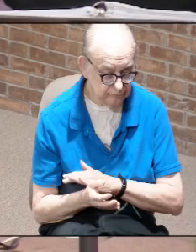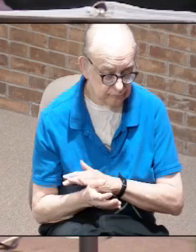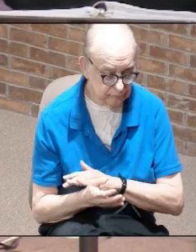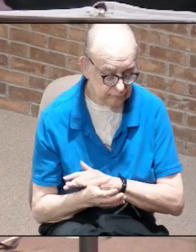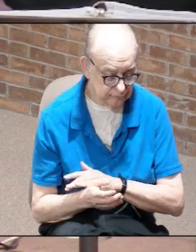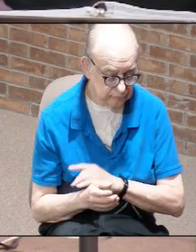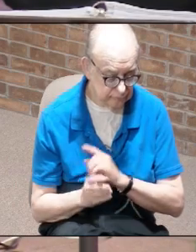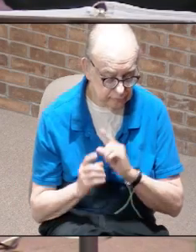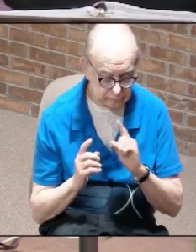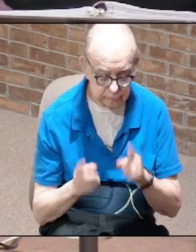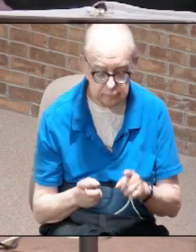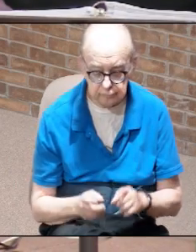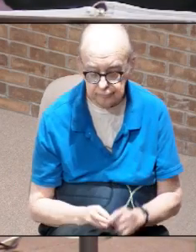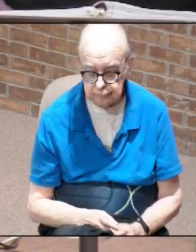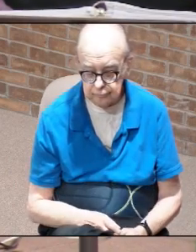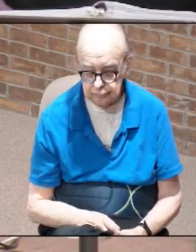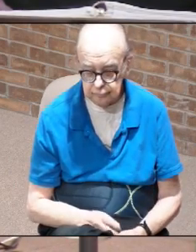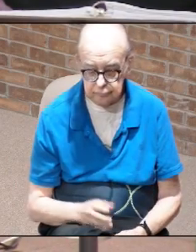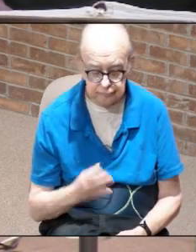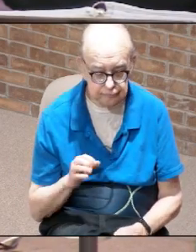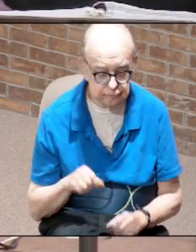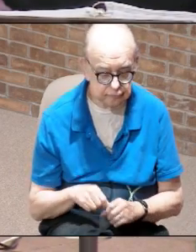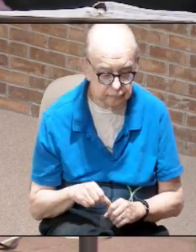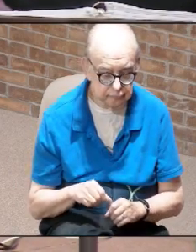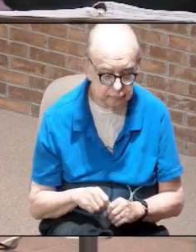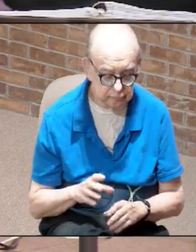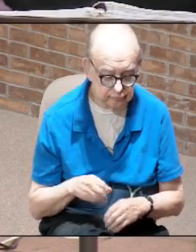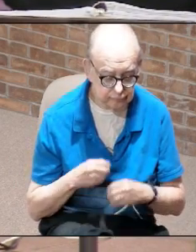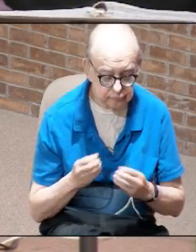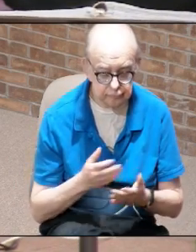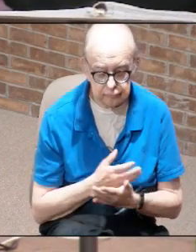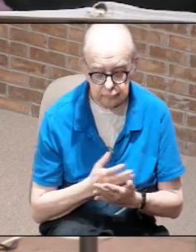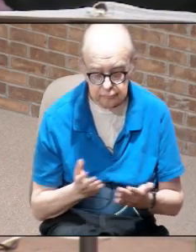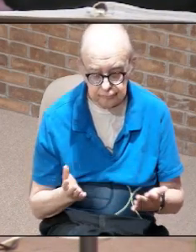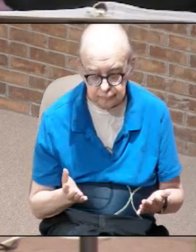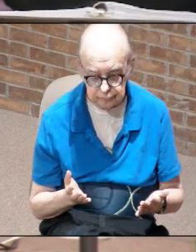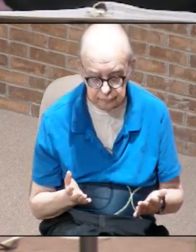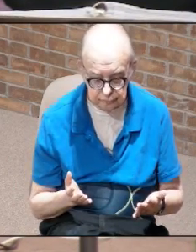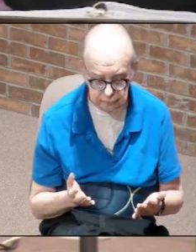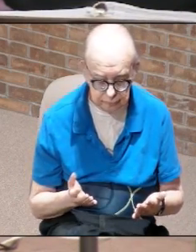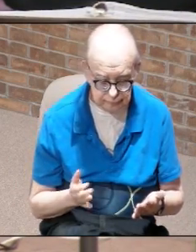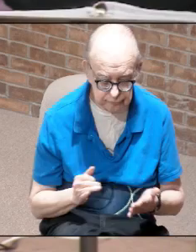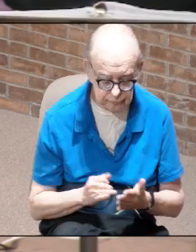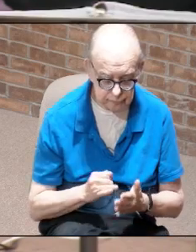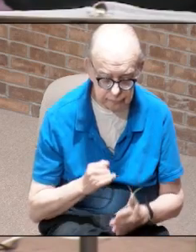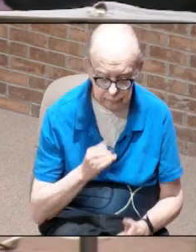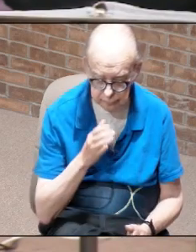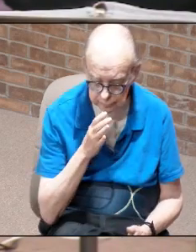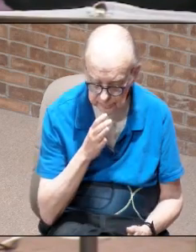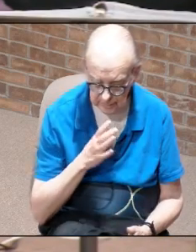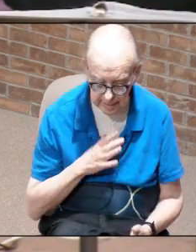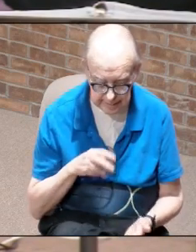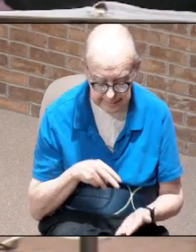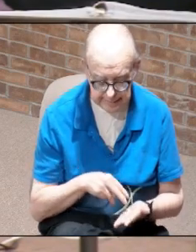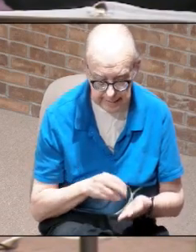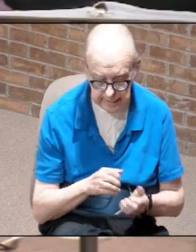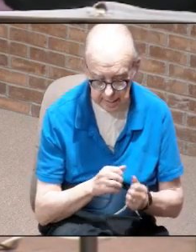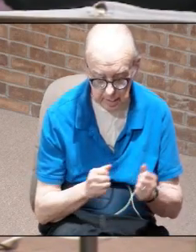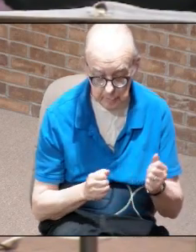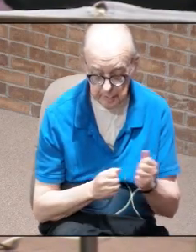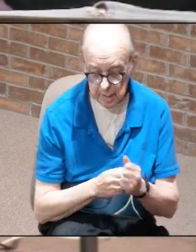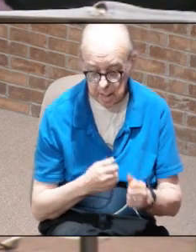And I go up there and I get my gas and I'm paying for my gas and everything. And there's a lady standing behind me.